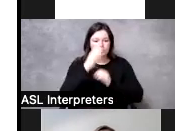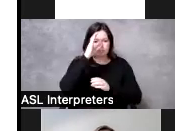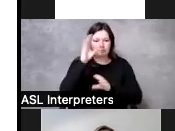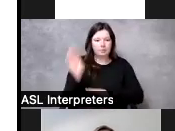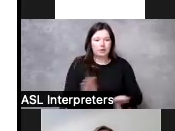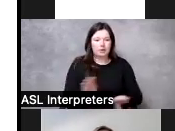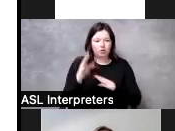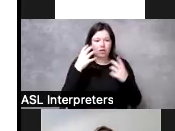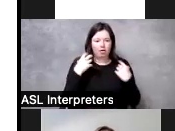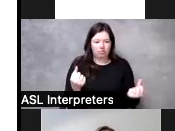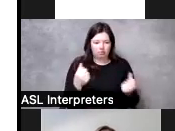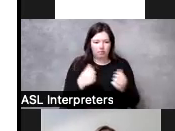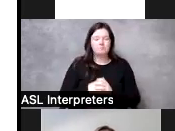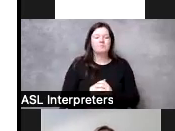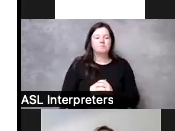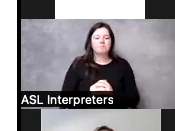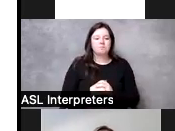and we have